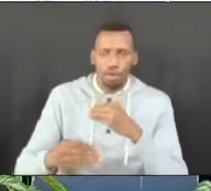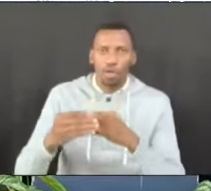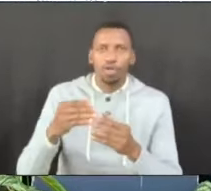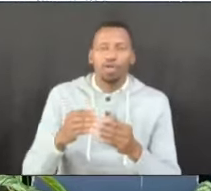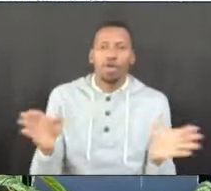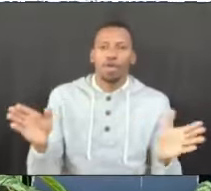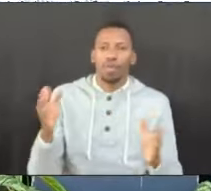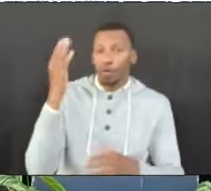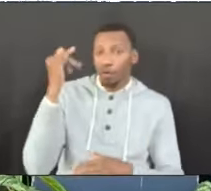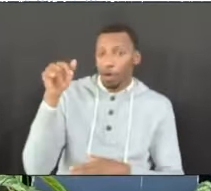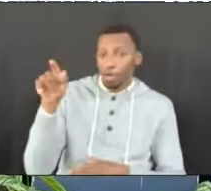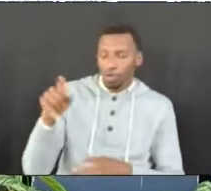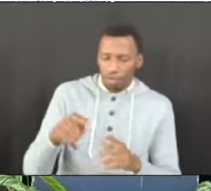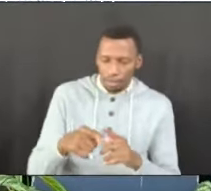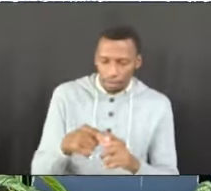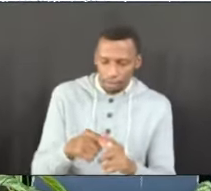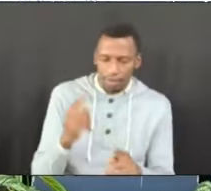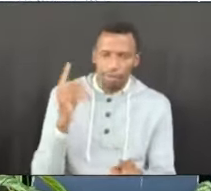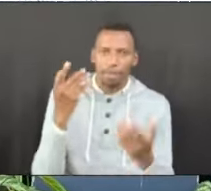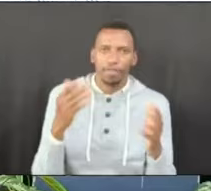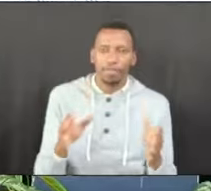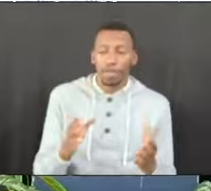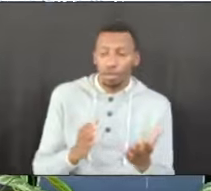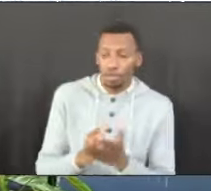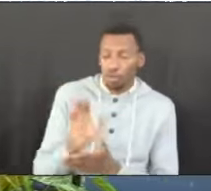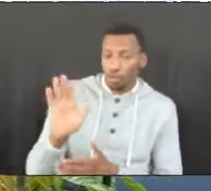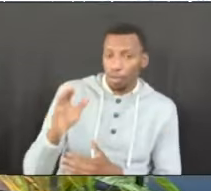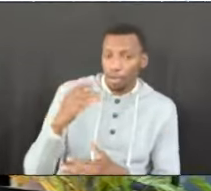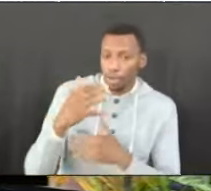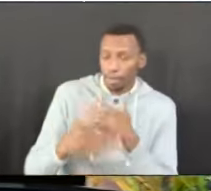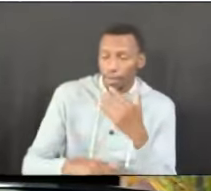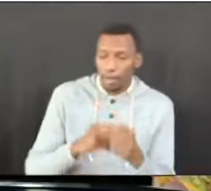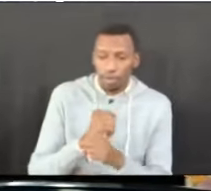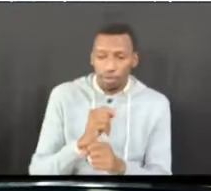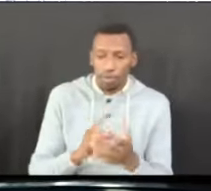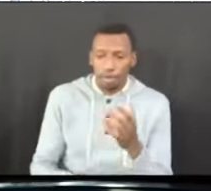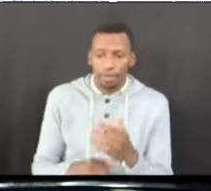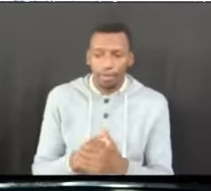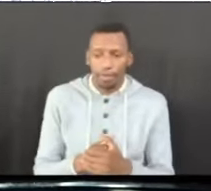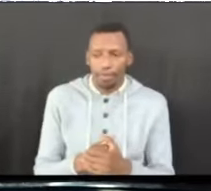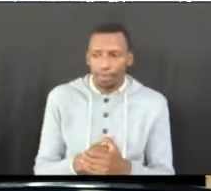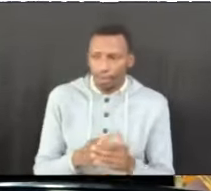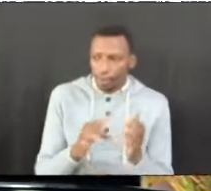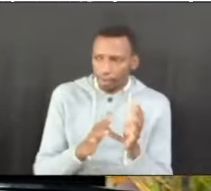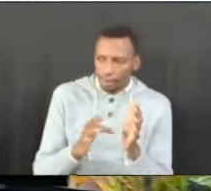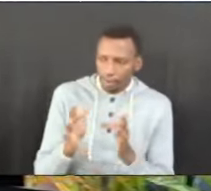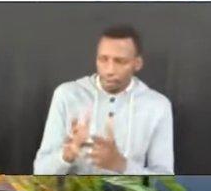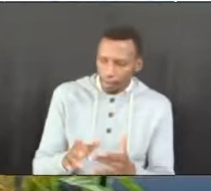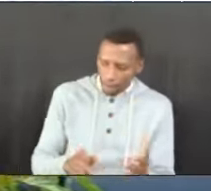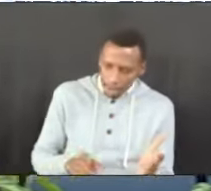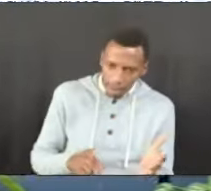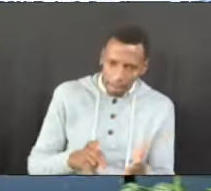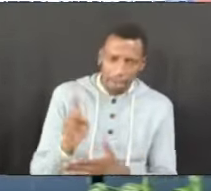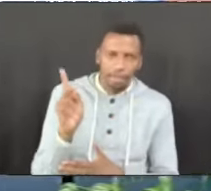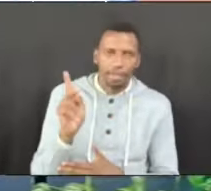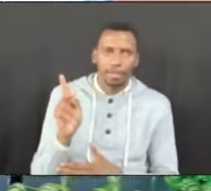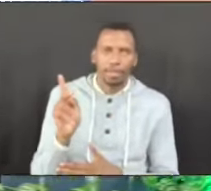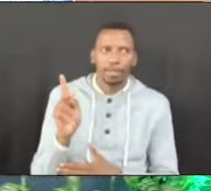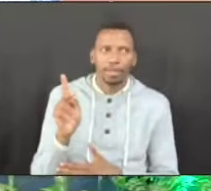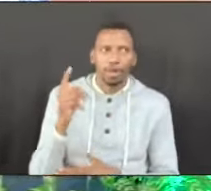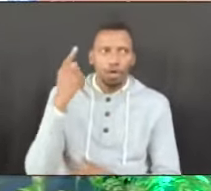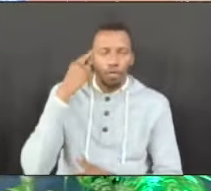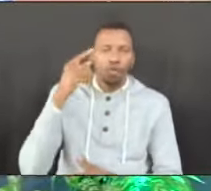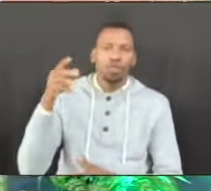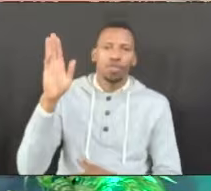were slain. And with your blood, what did you do? Do you know what Jesus did? He purchased for God.